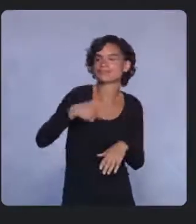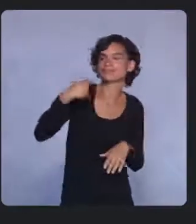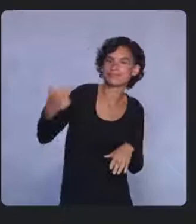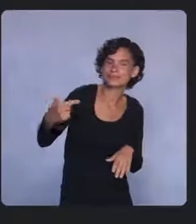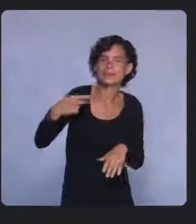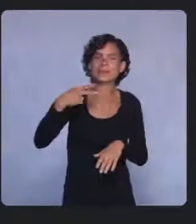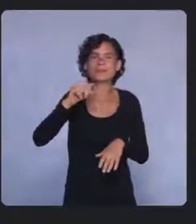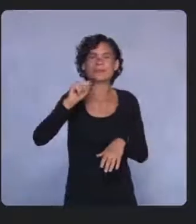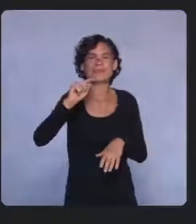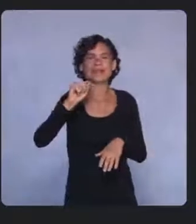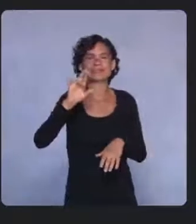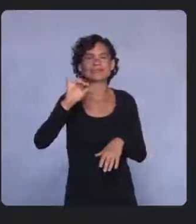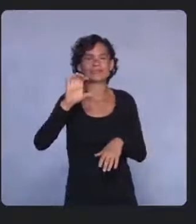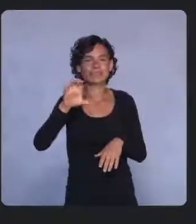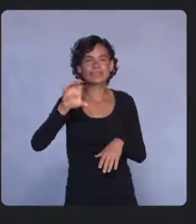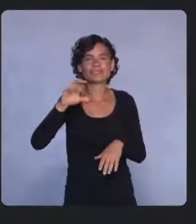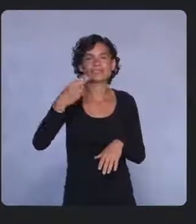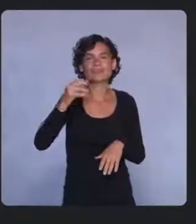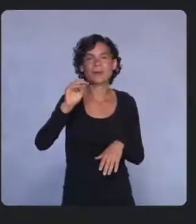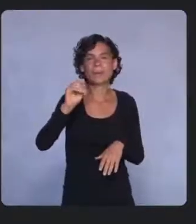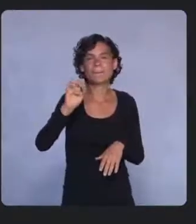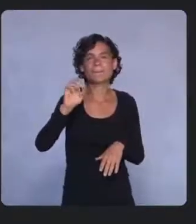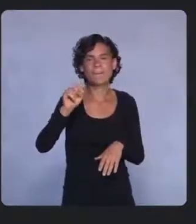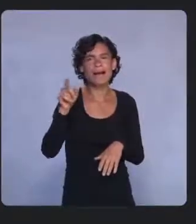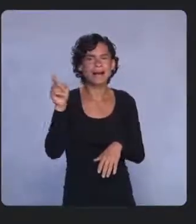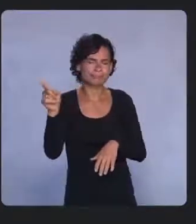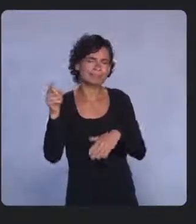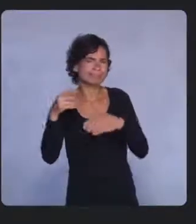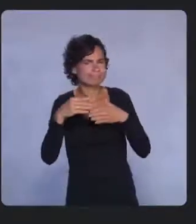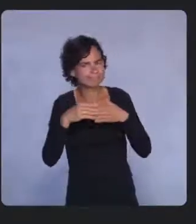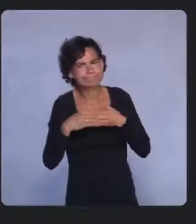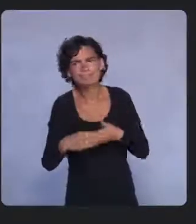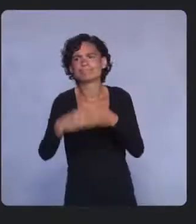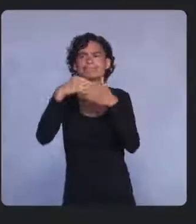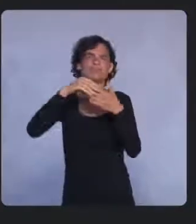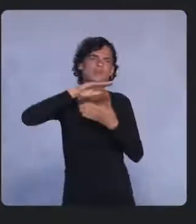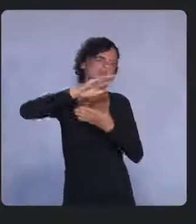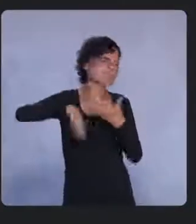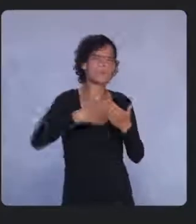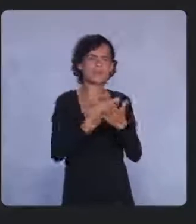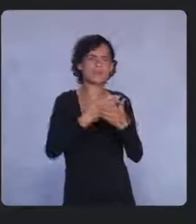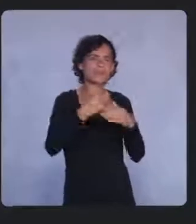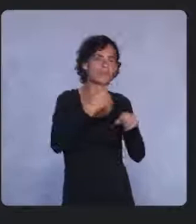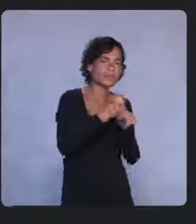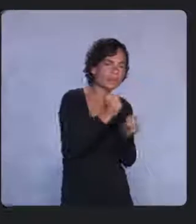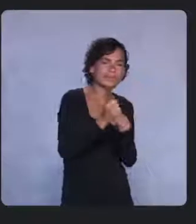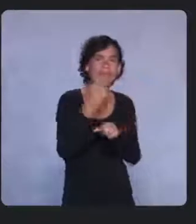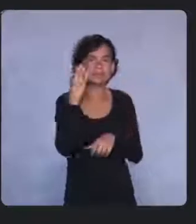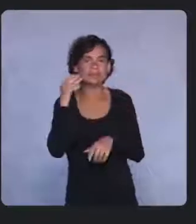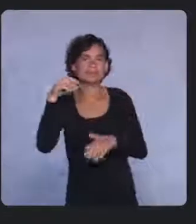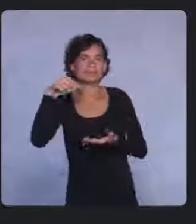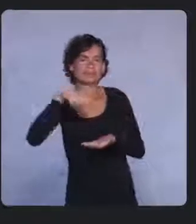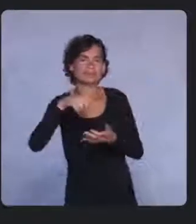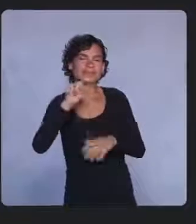Chomé, who leads all product and experience at Samsung Mobile, to Google I/O.